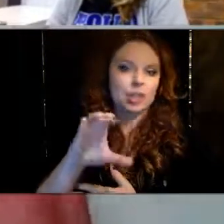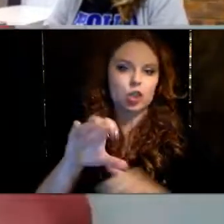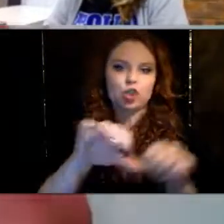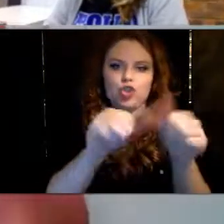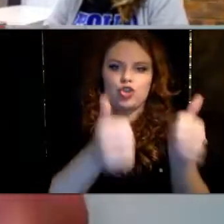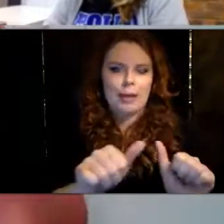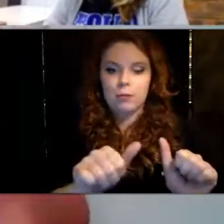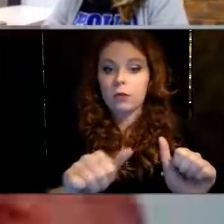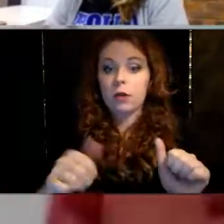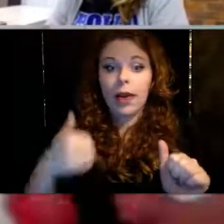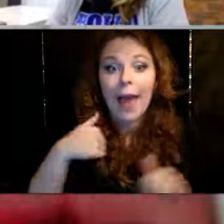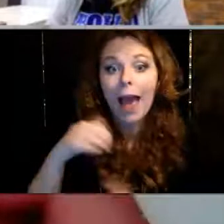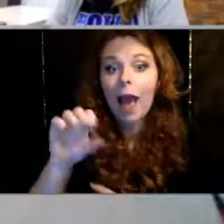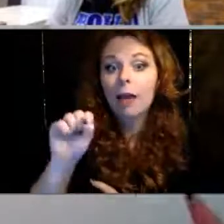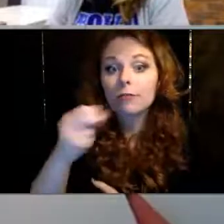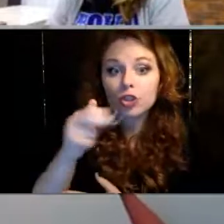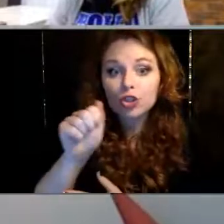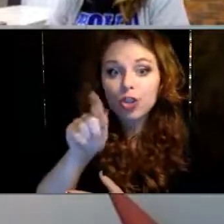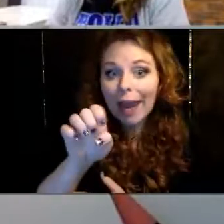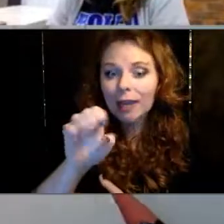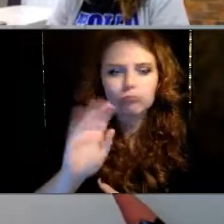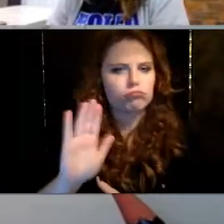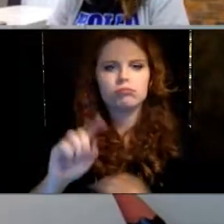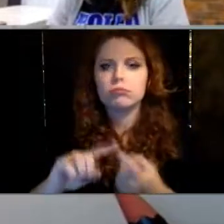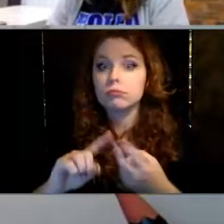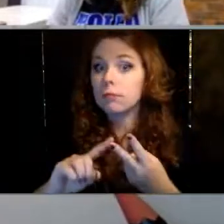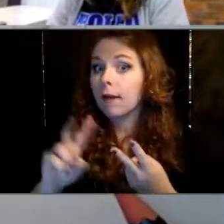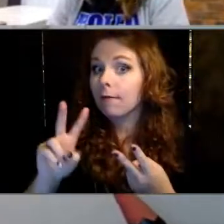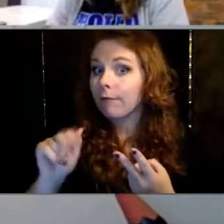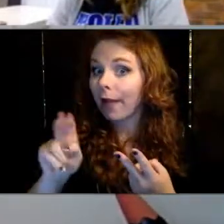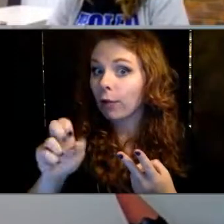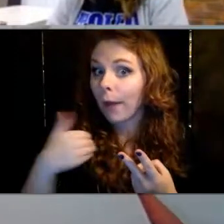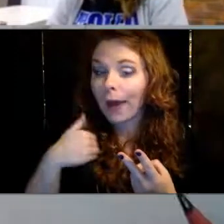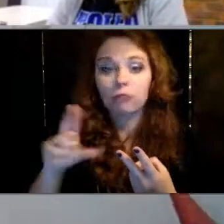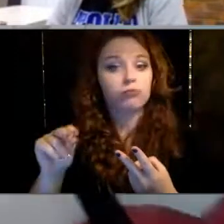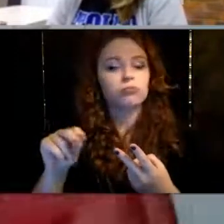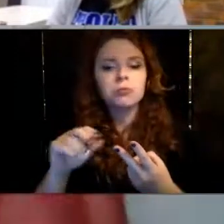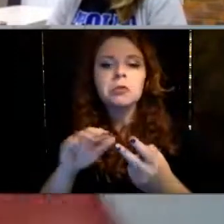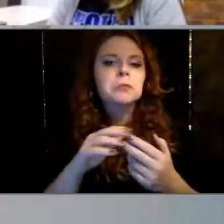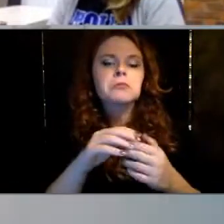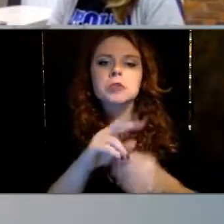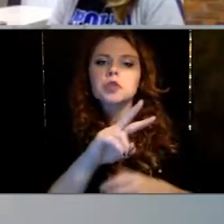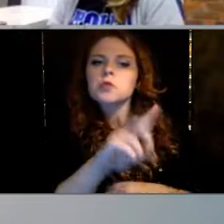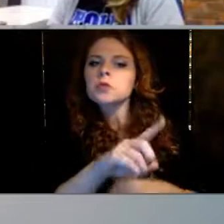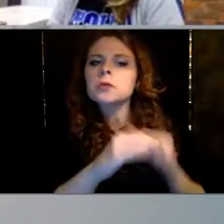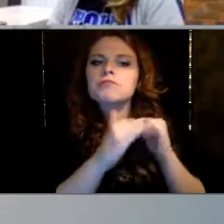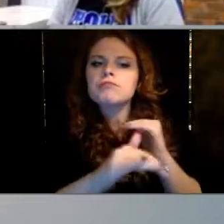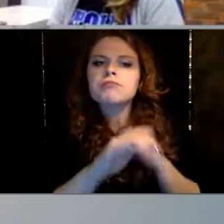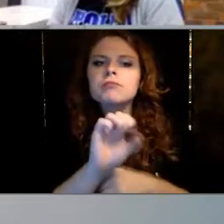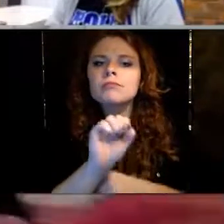I didn't shade it, I didn't add any value, so it's just the outline, and so that makes it two-dimensional. It's a shape. Kind of looks like one of